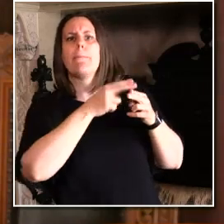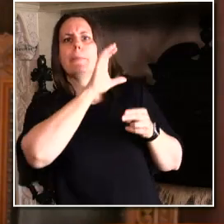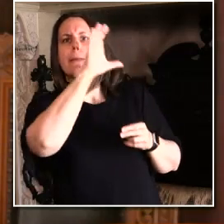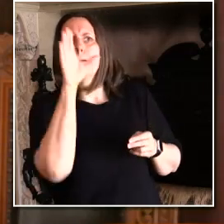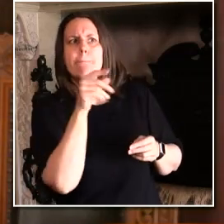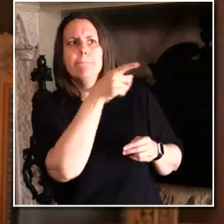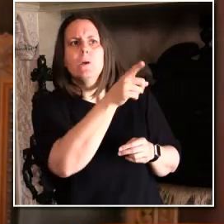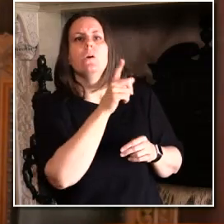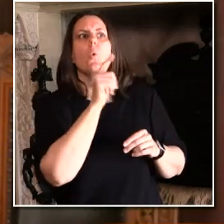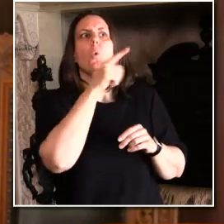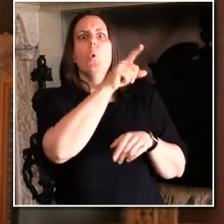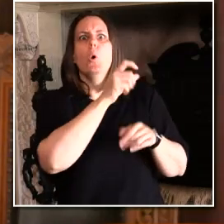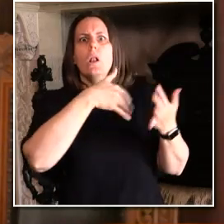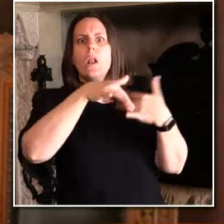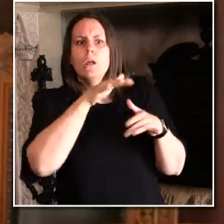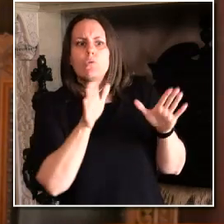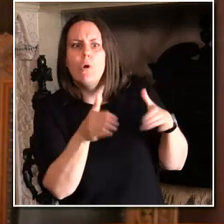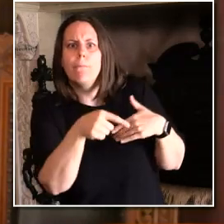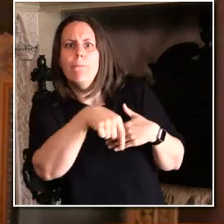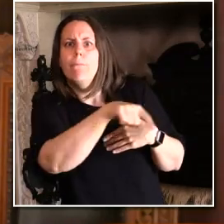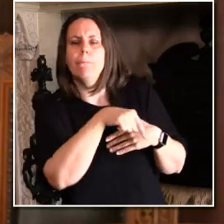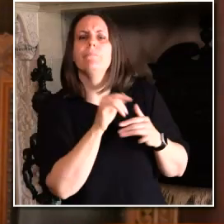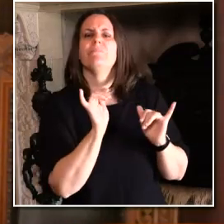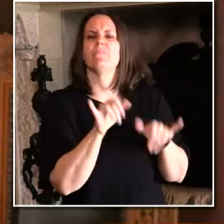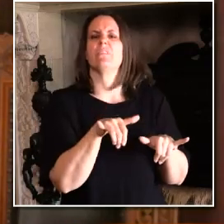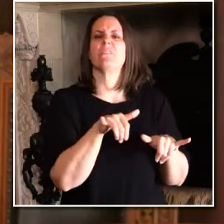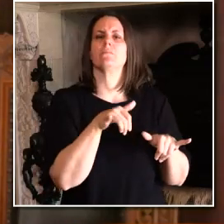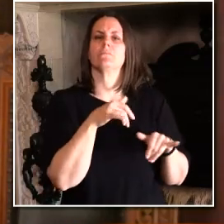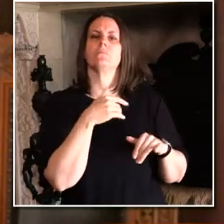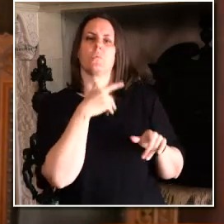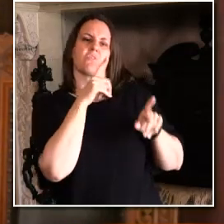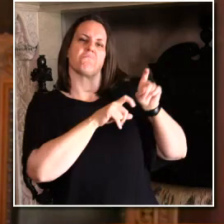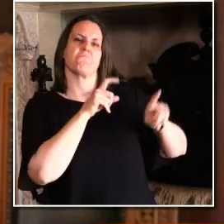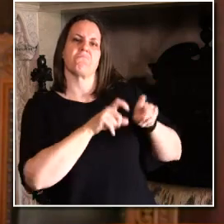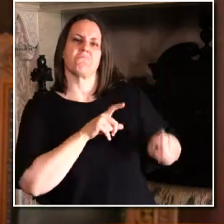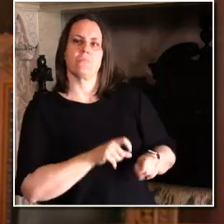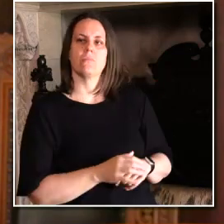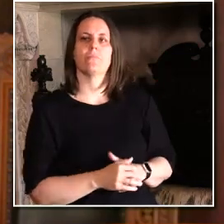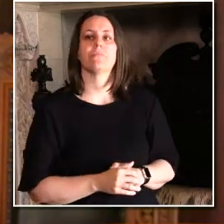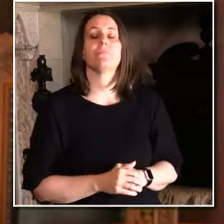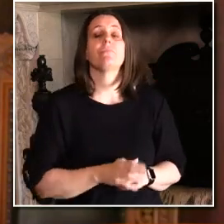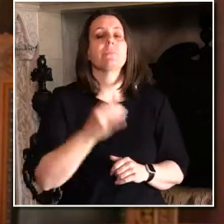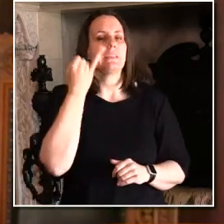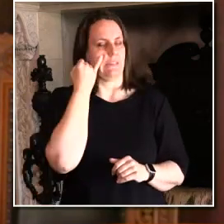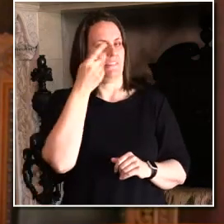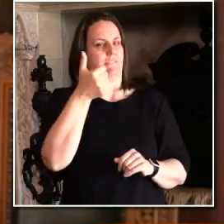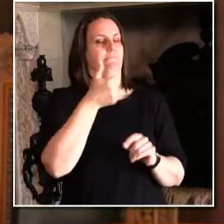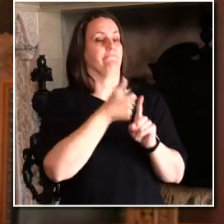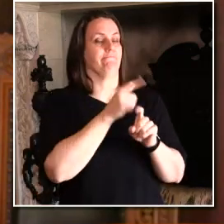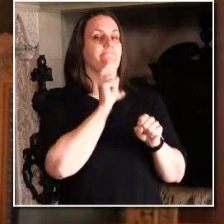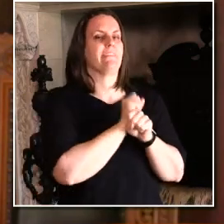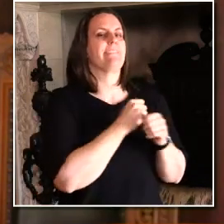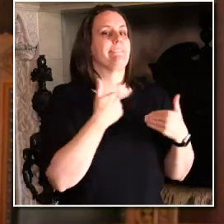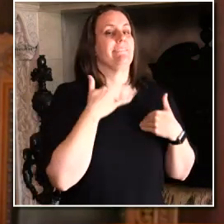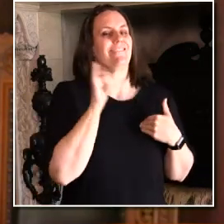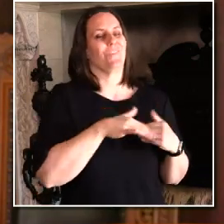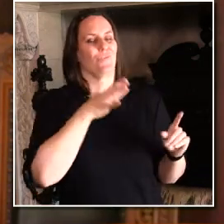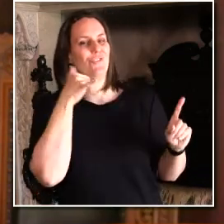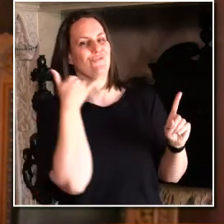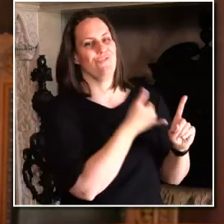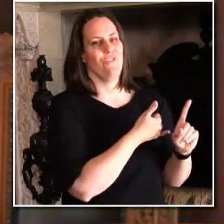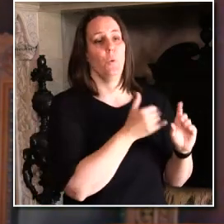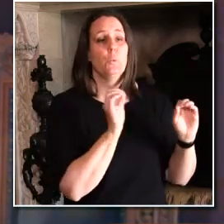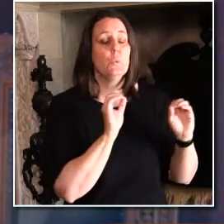of questions that someone could be expected to have asked of them if they are a positive case who's getting a case interview. So